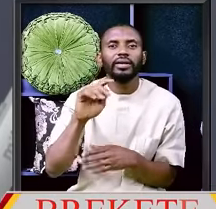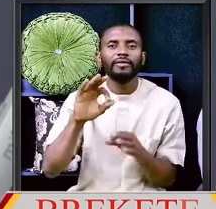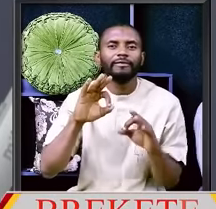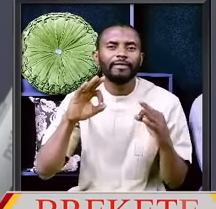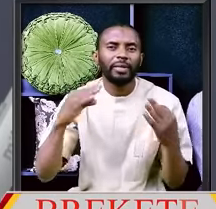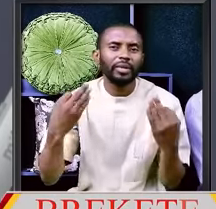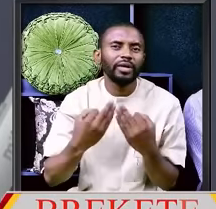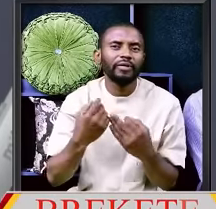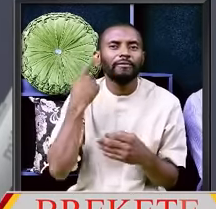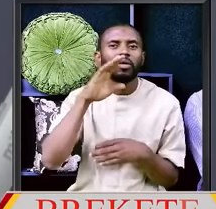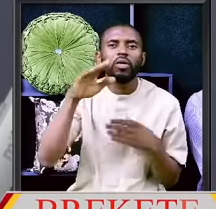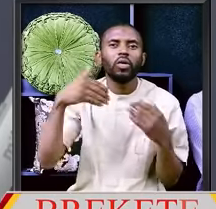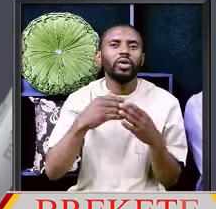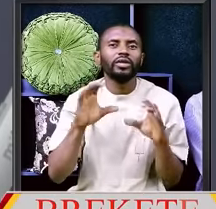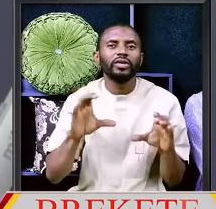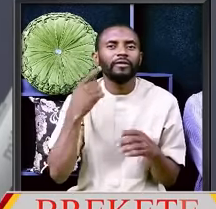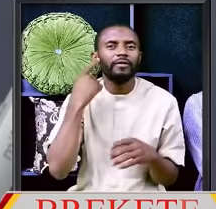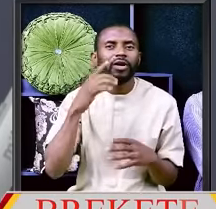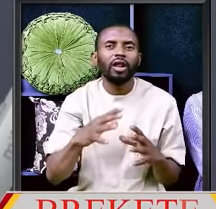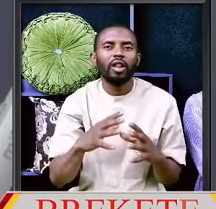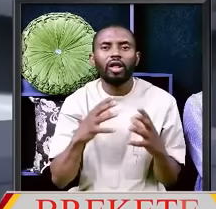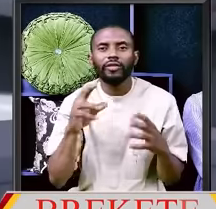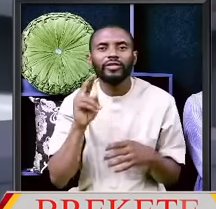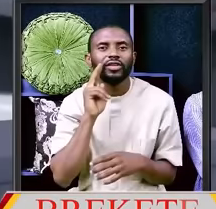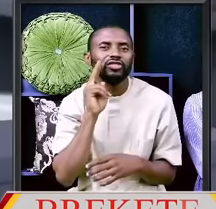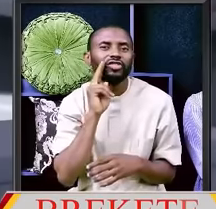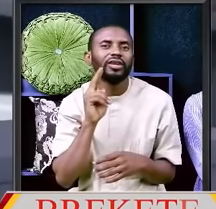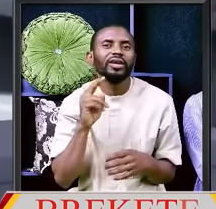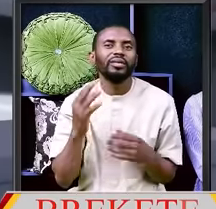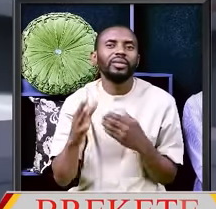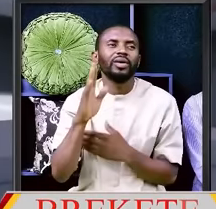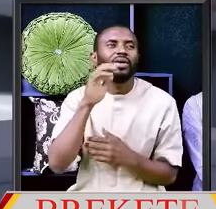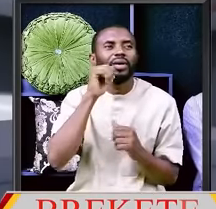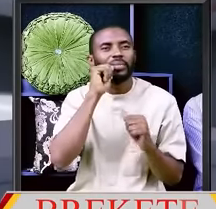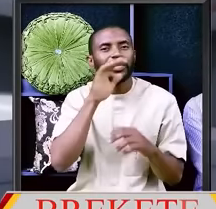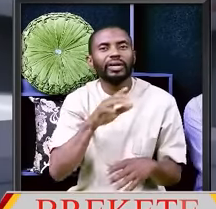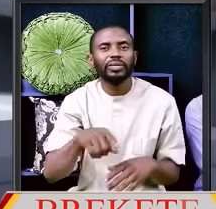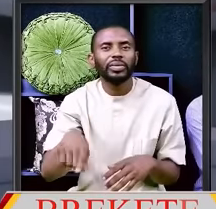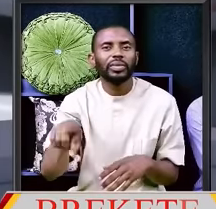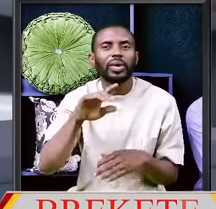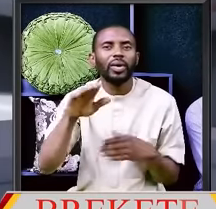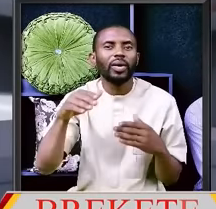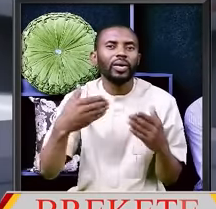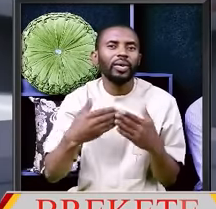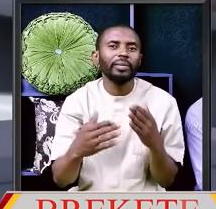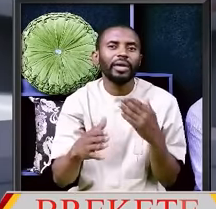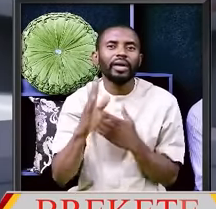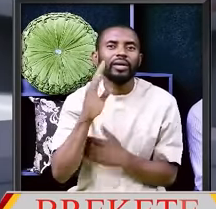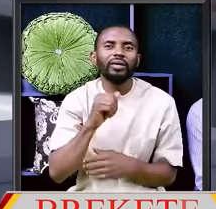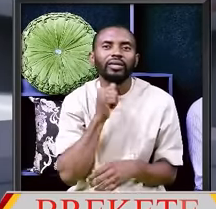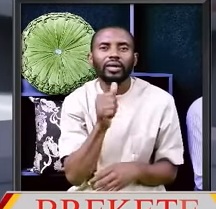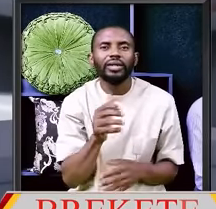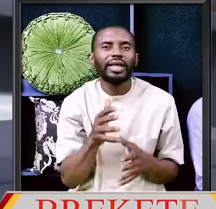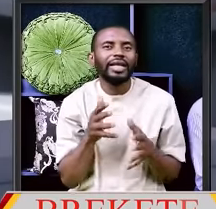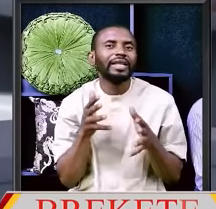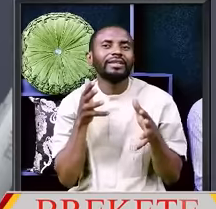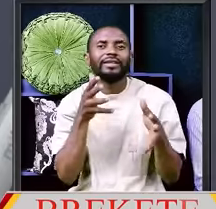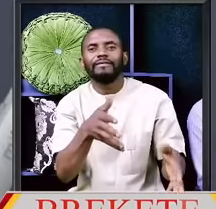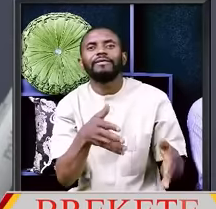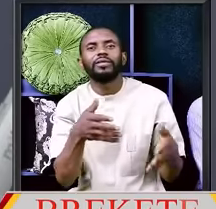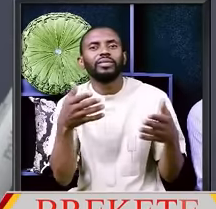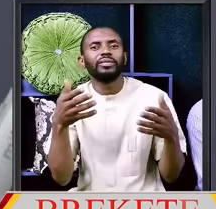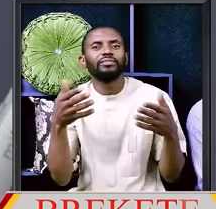you have been doing for a lot of Nigerians. May God bless you all. May God not leave you